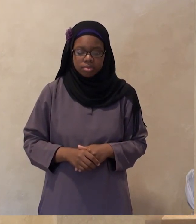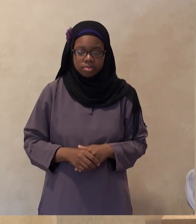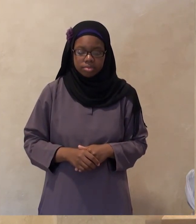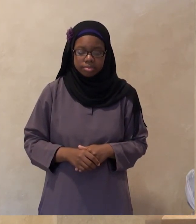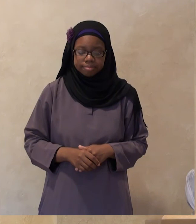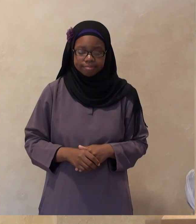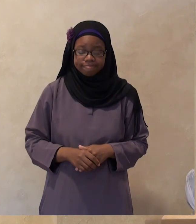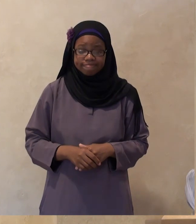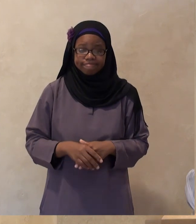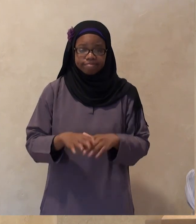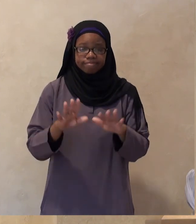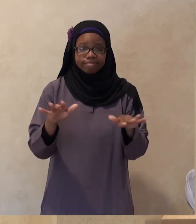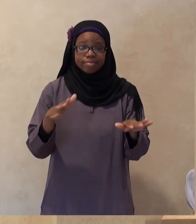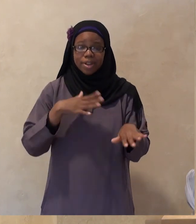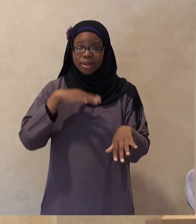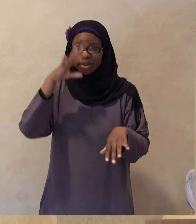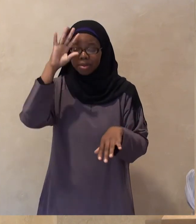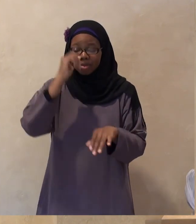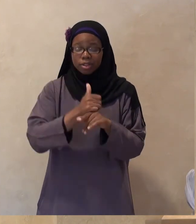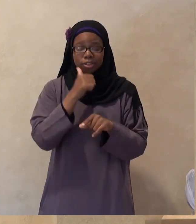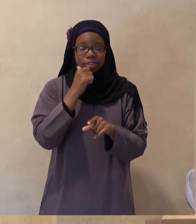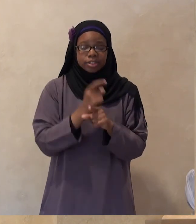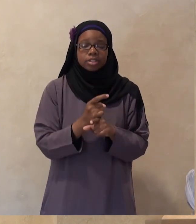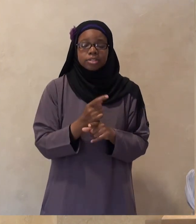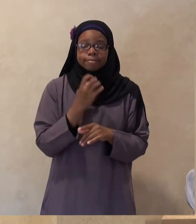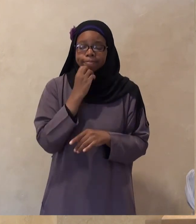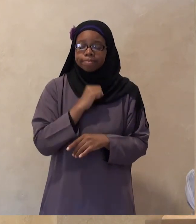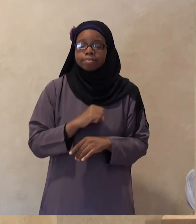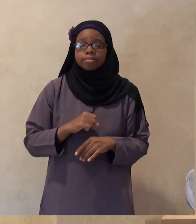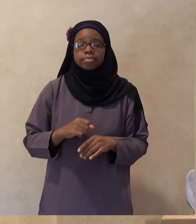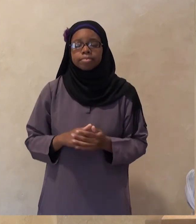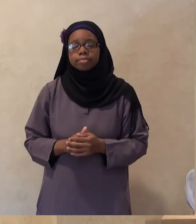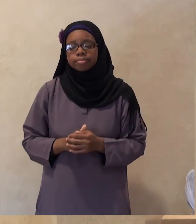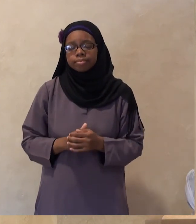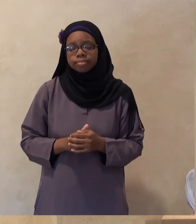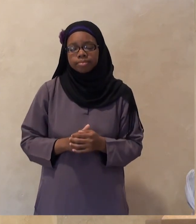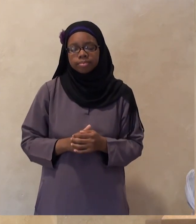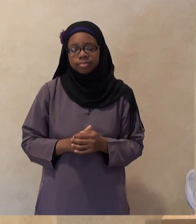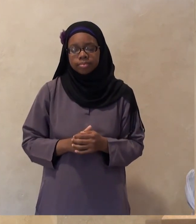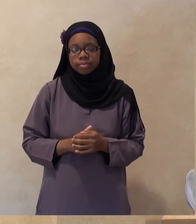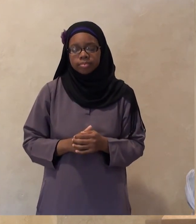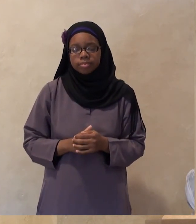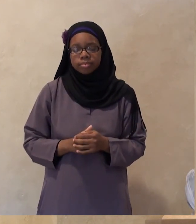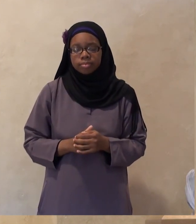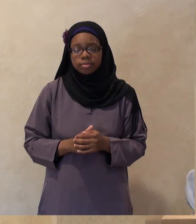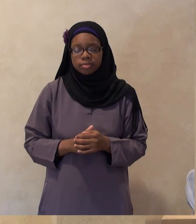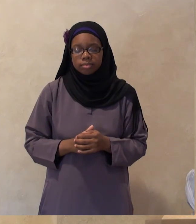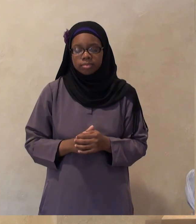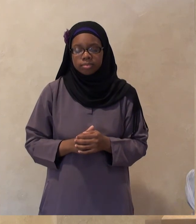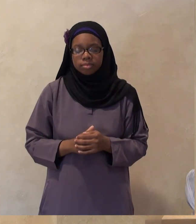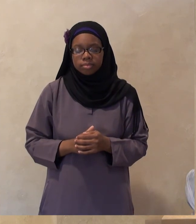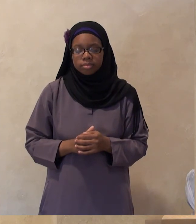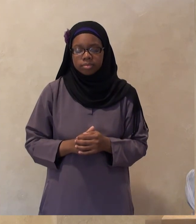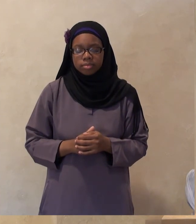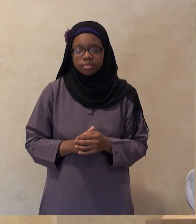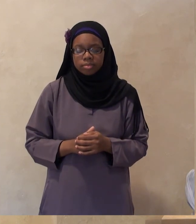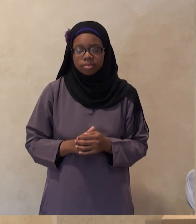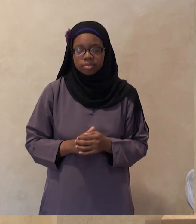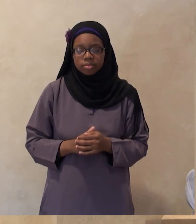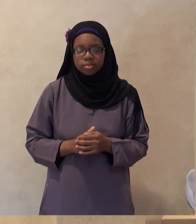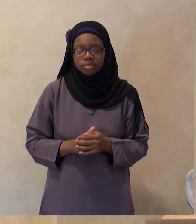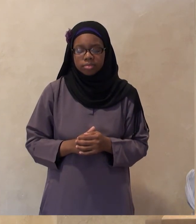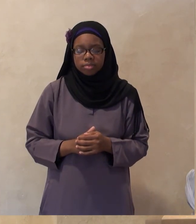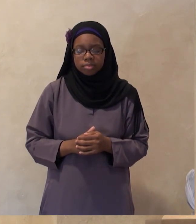My dear brothers and sisters, instead of getting negligent, of being negligent of the importance